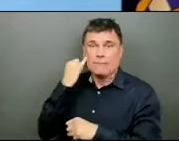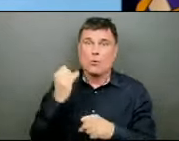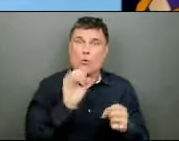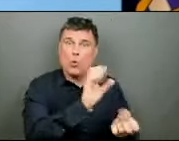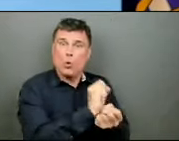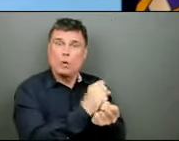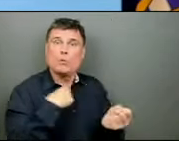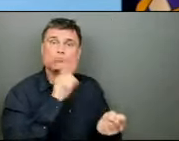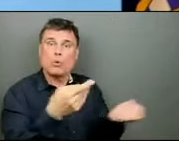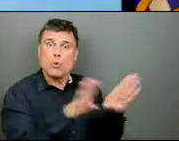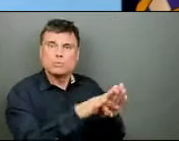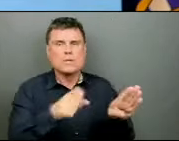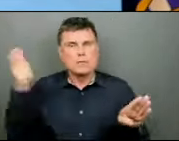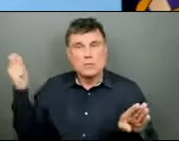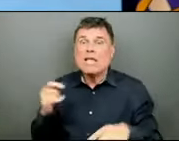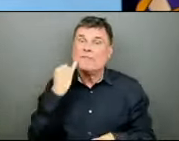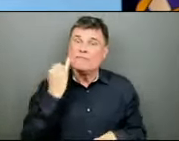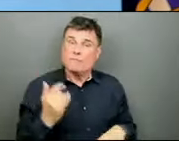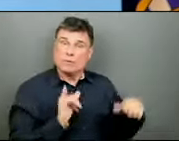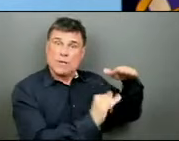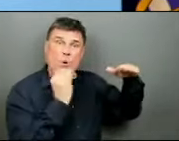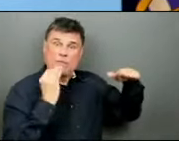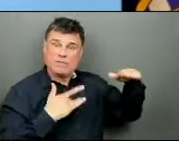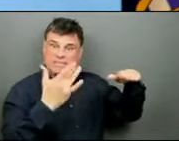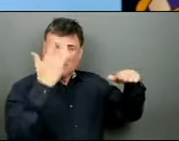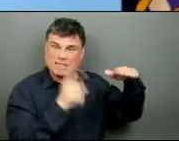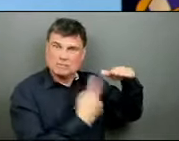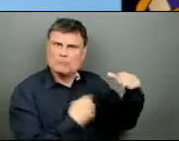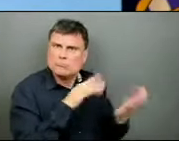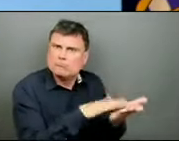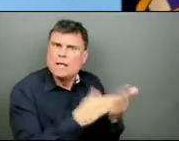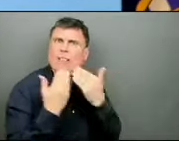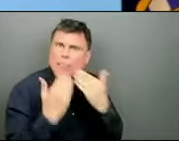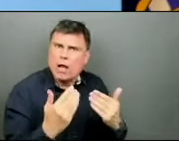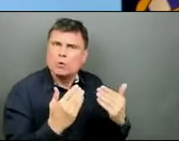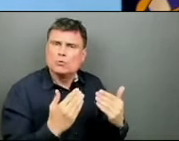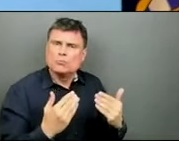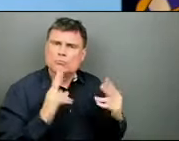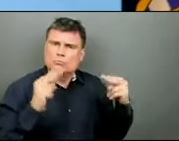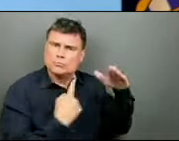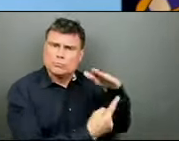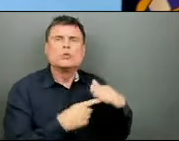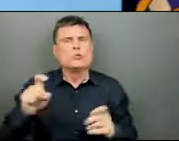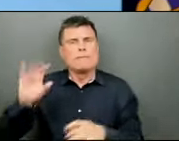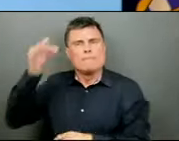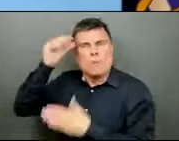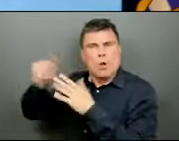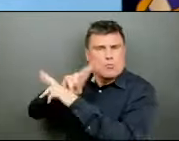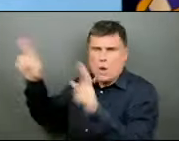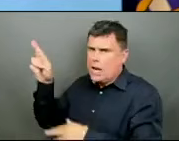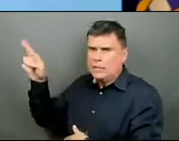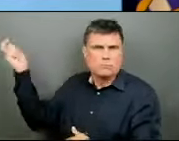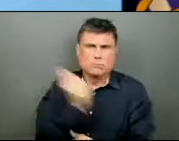at risk, I applaud them. And there is a federal program in place. We will have budgets on the 19th and 20th,